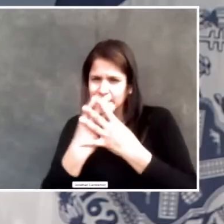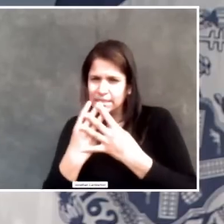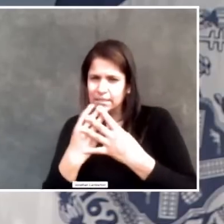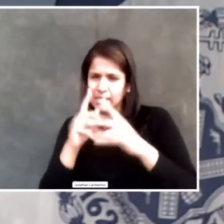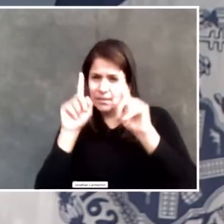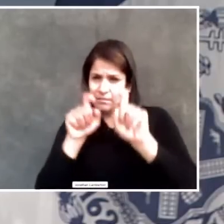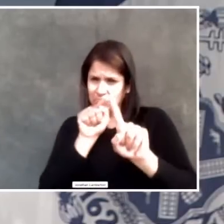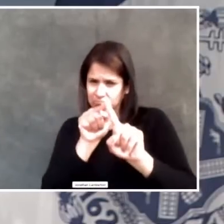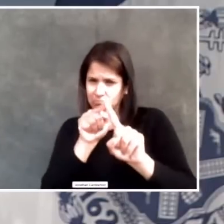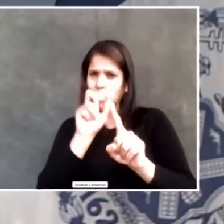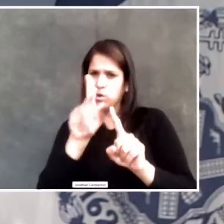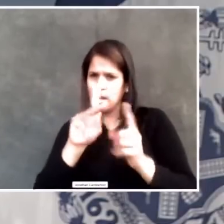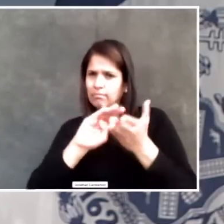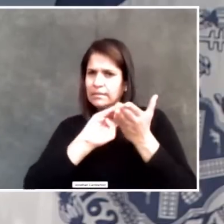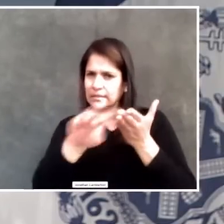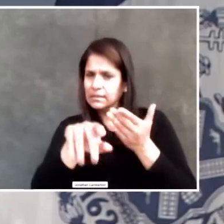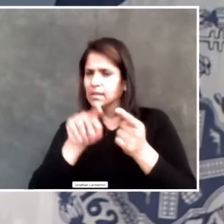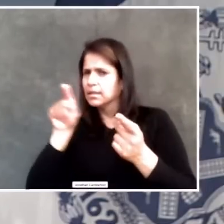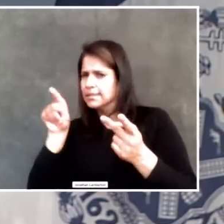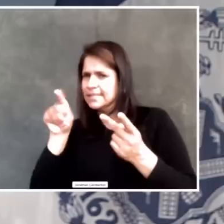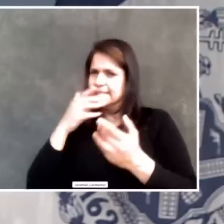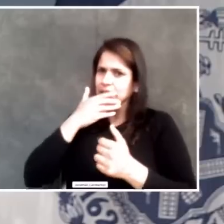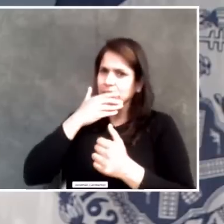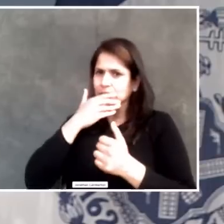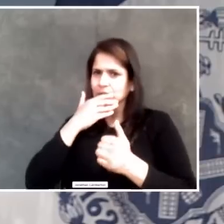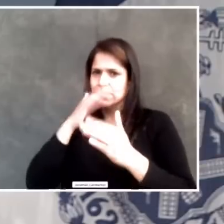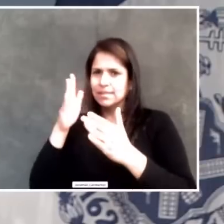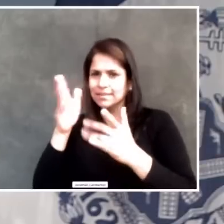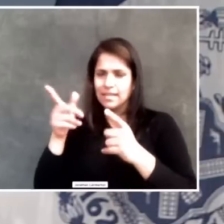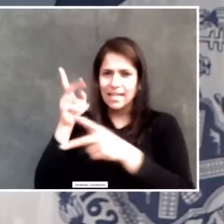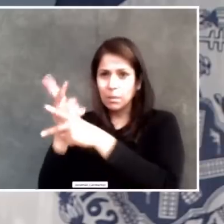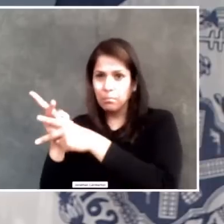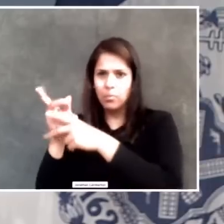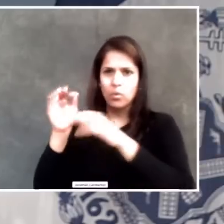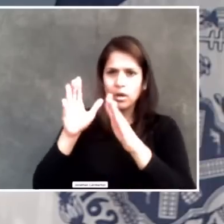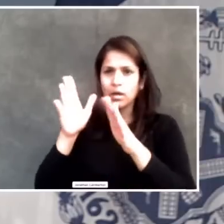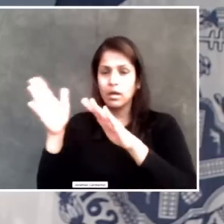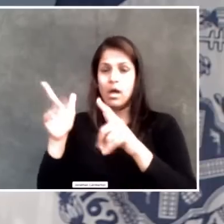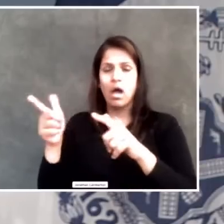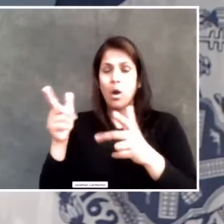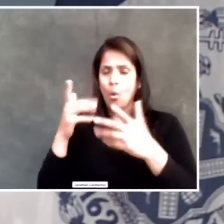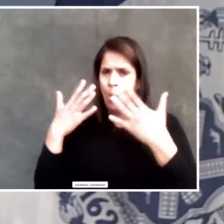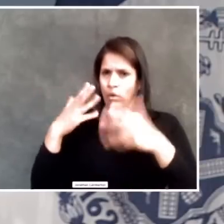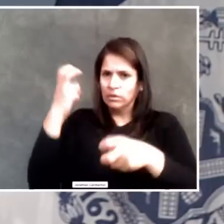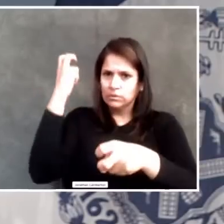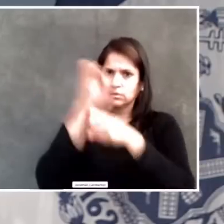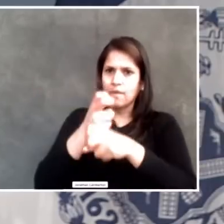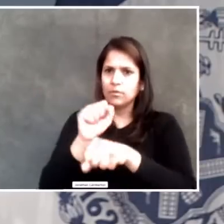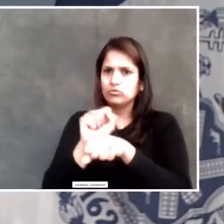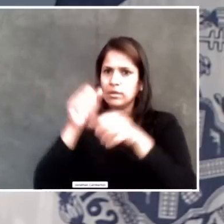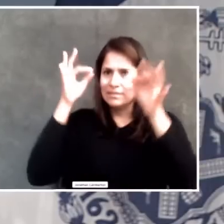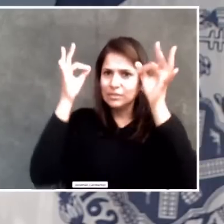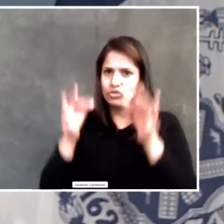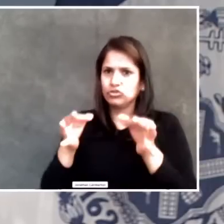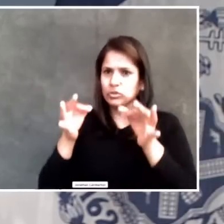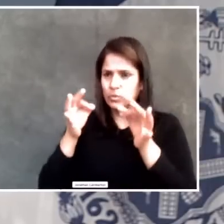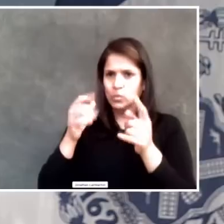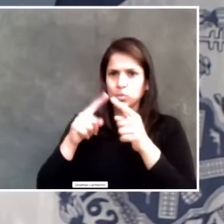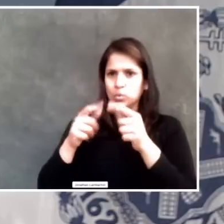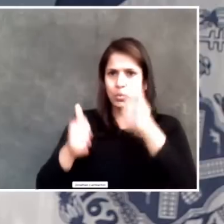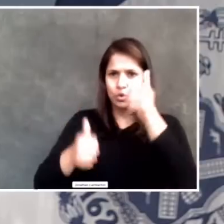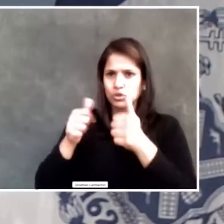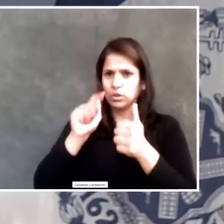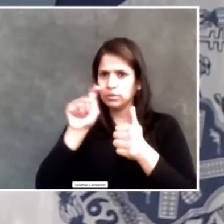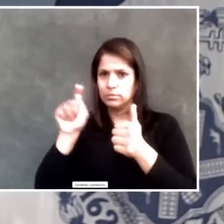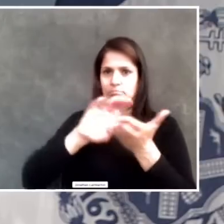correction officers, to protect the inmates who remain by reducing the population overall in corrections. So that's a substantial number